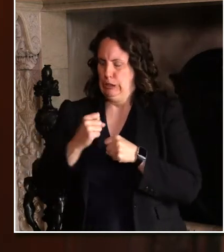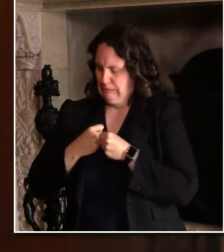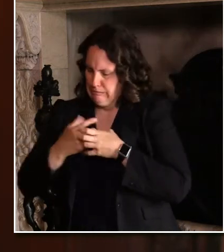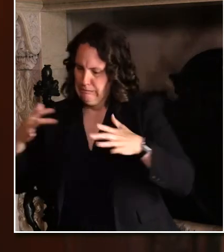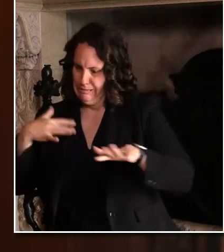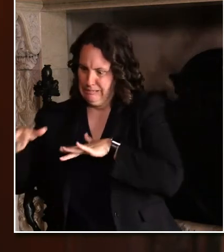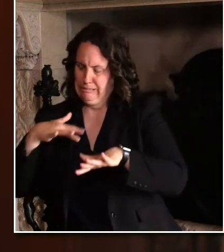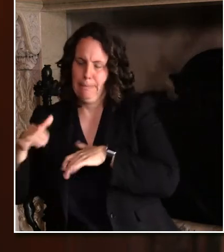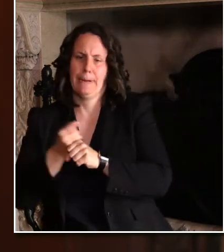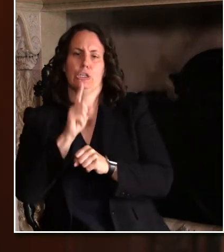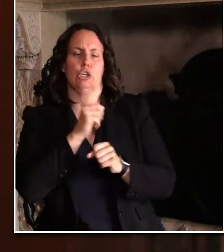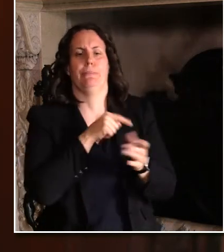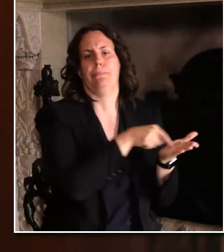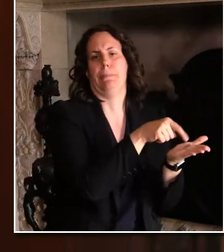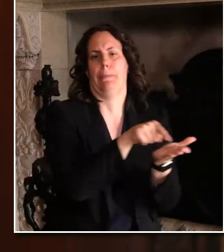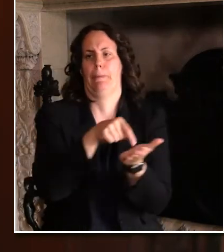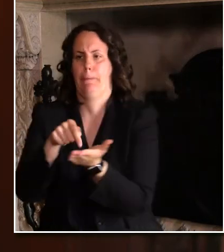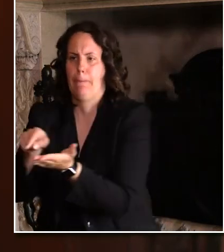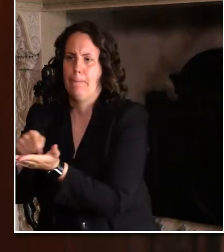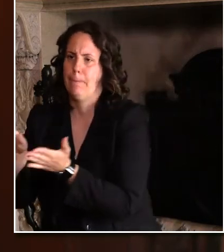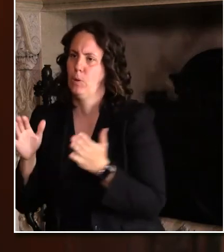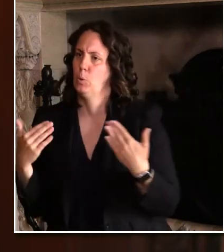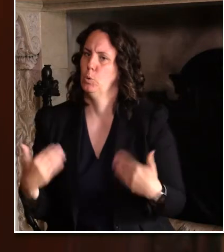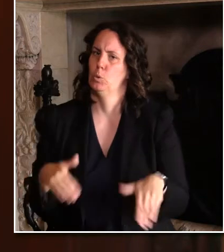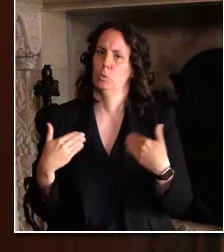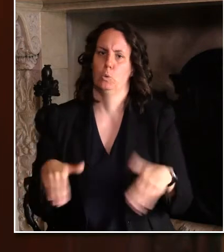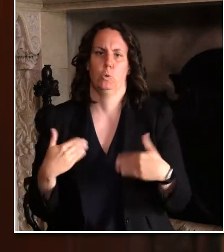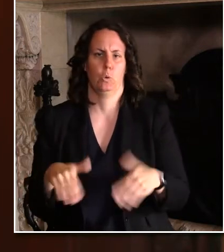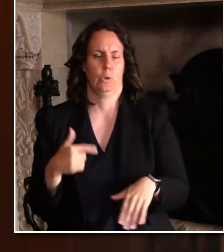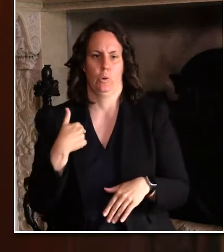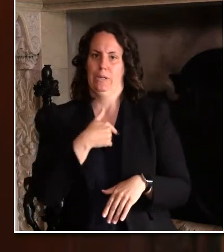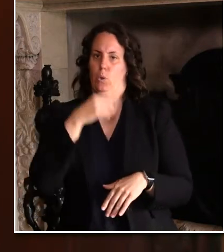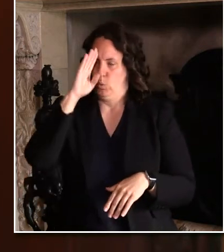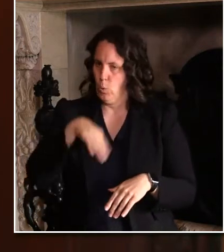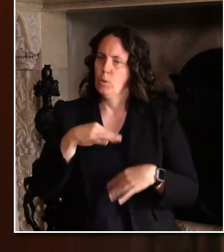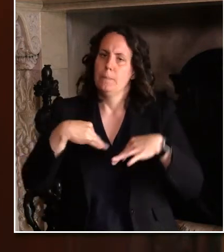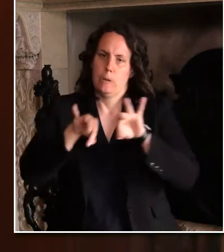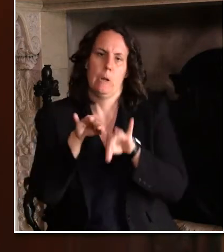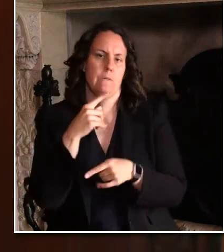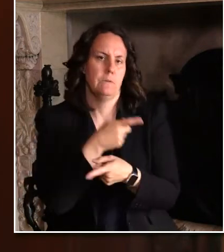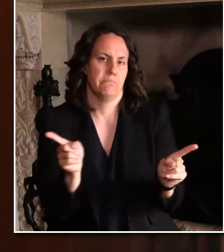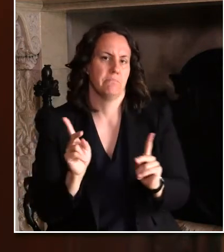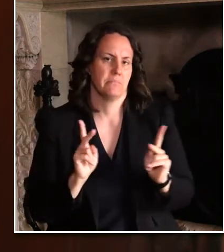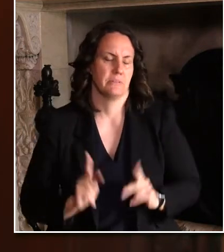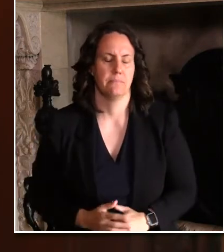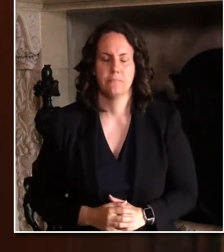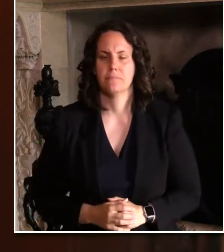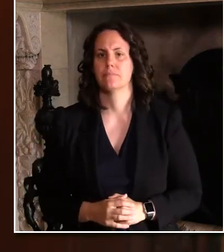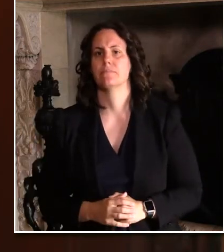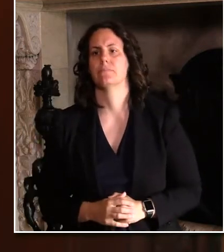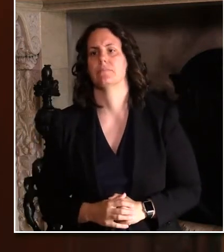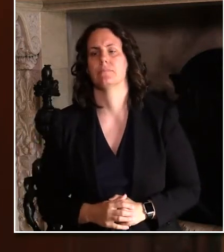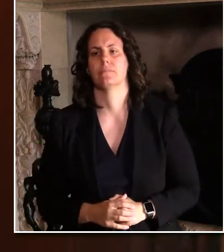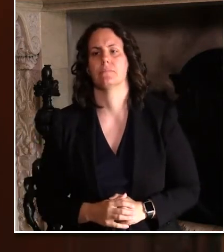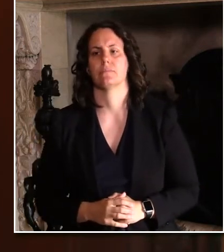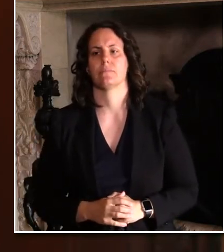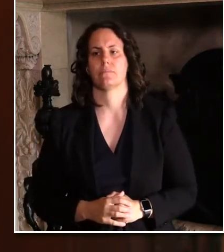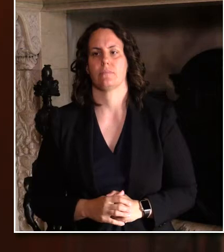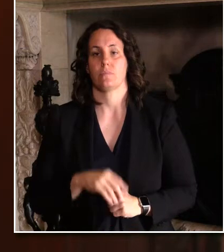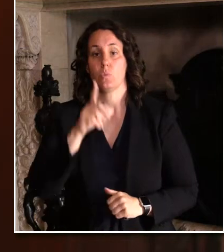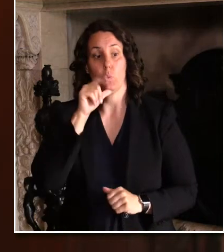around the clock to help get these benefits paid out as soon as they possibly can. Everyone who is eligible for benefits